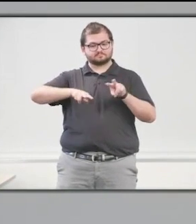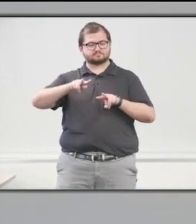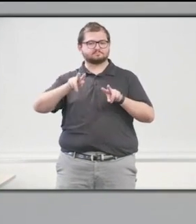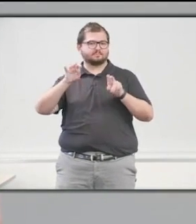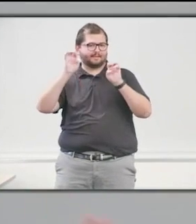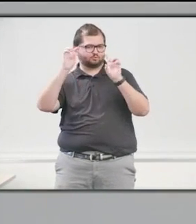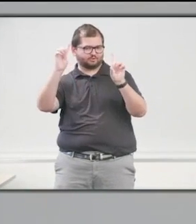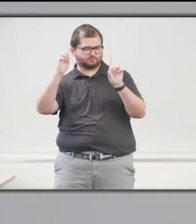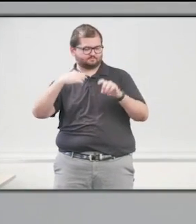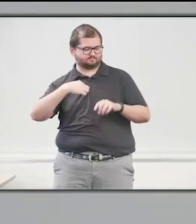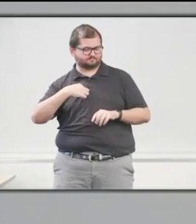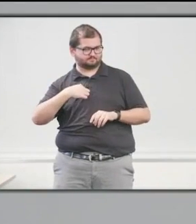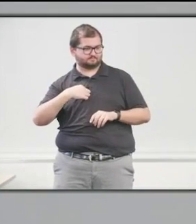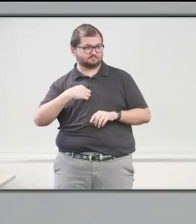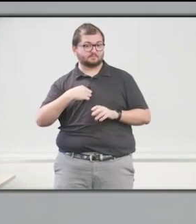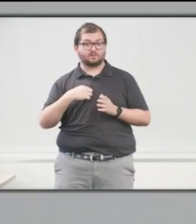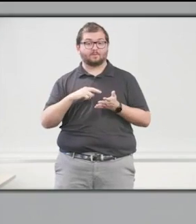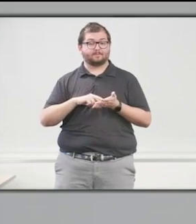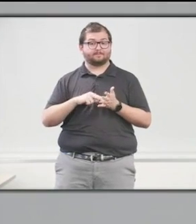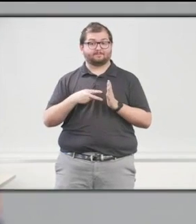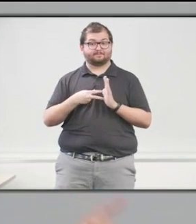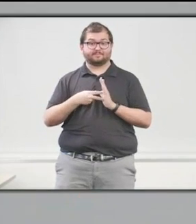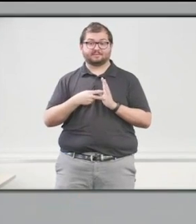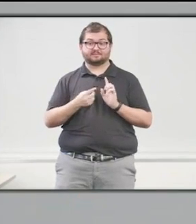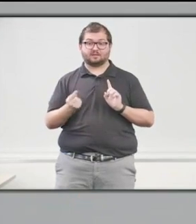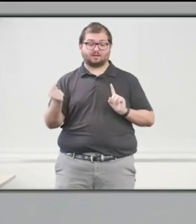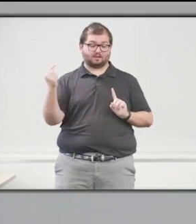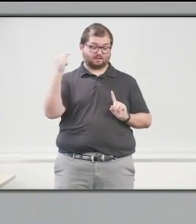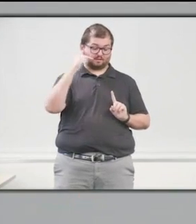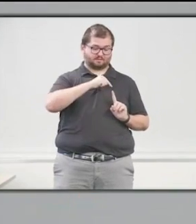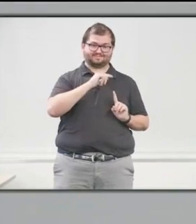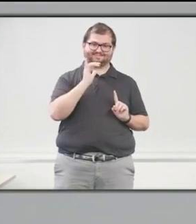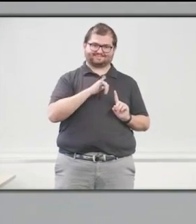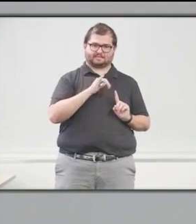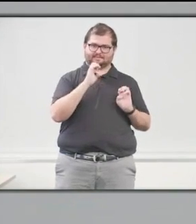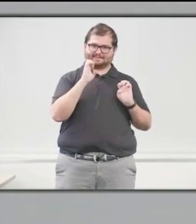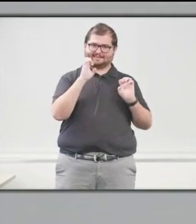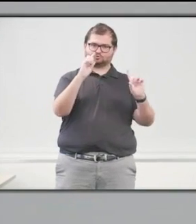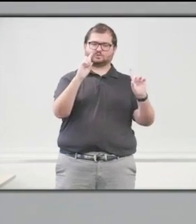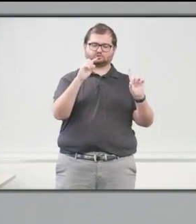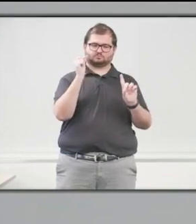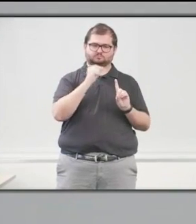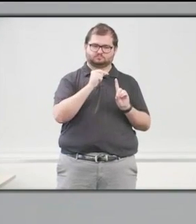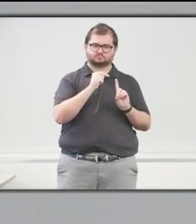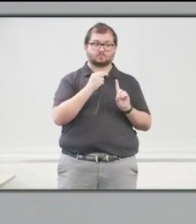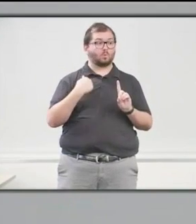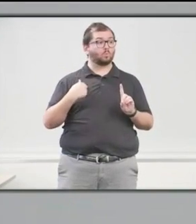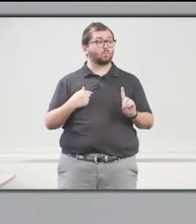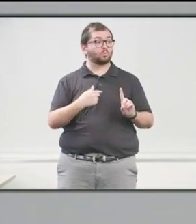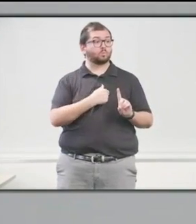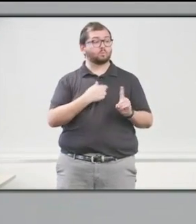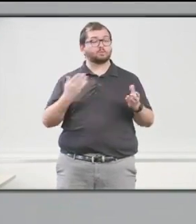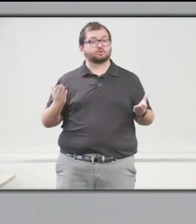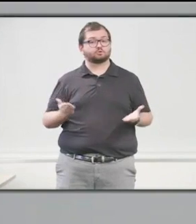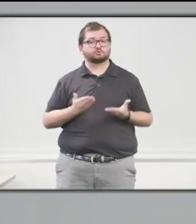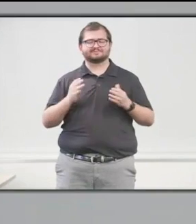So all of this really starts way back there and doing the education. You know, we are here, like Forrest